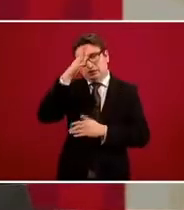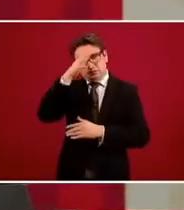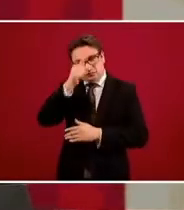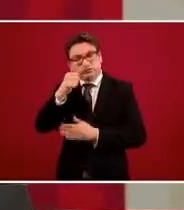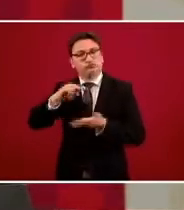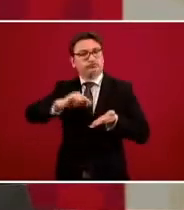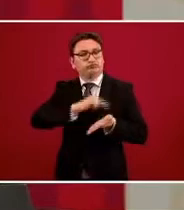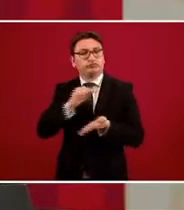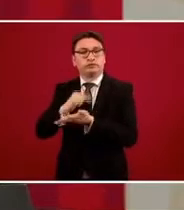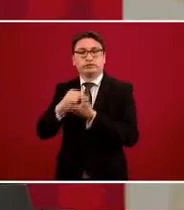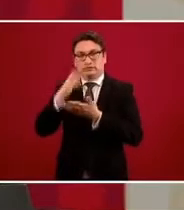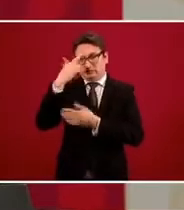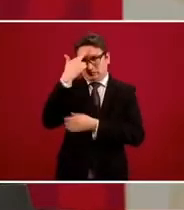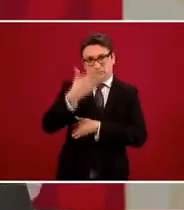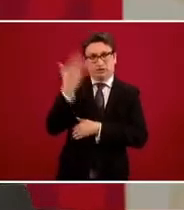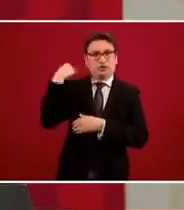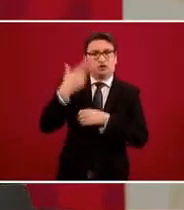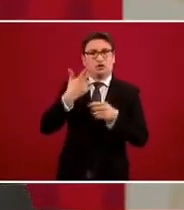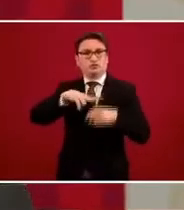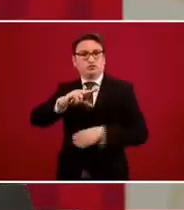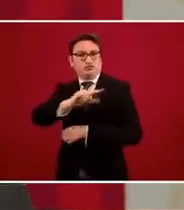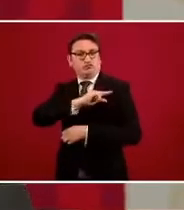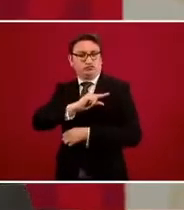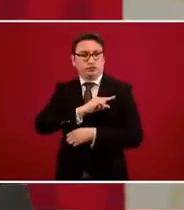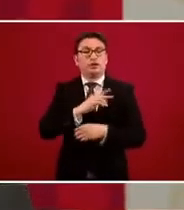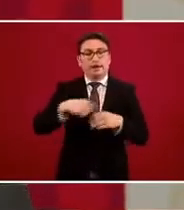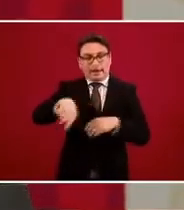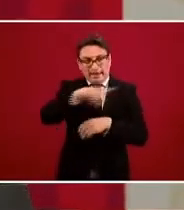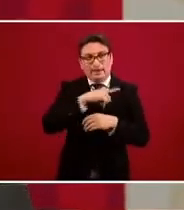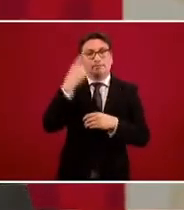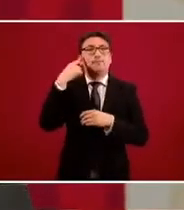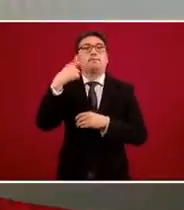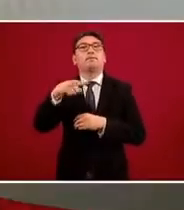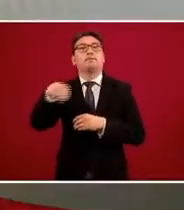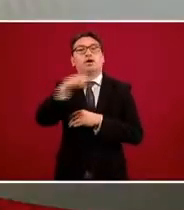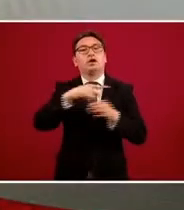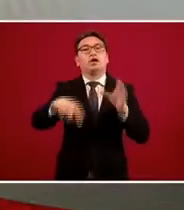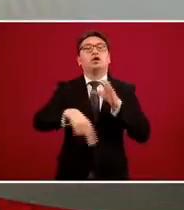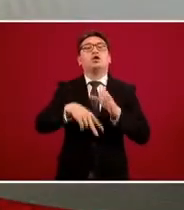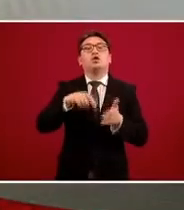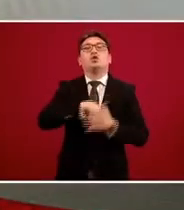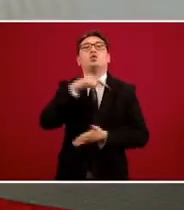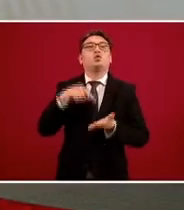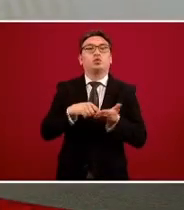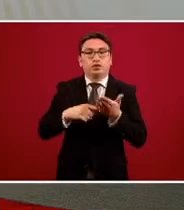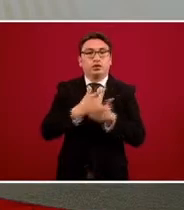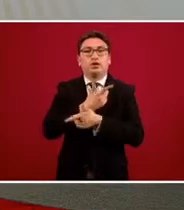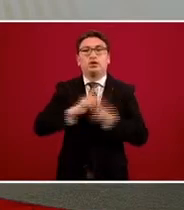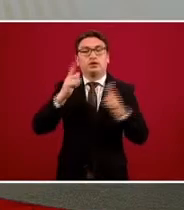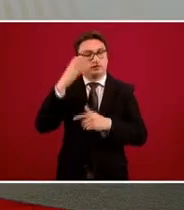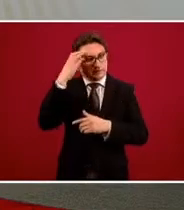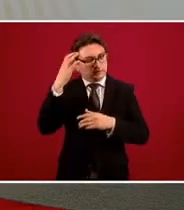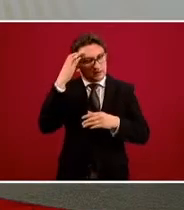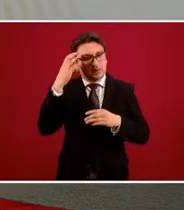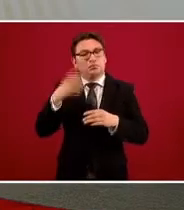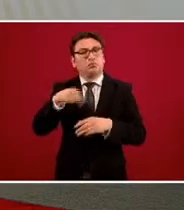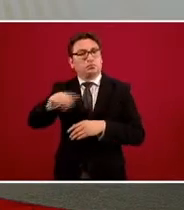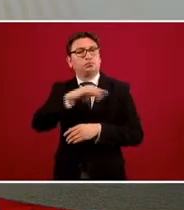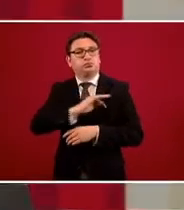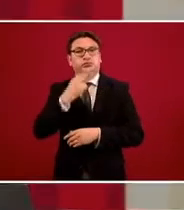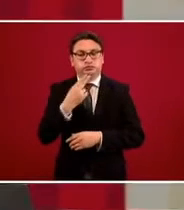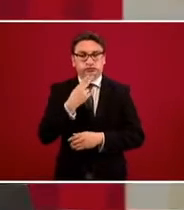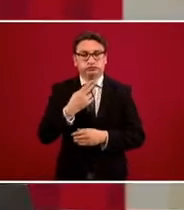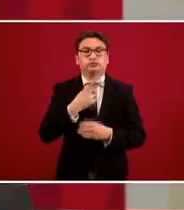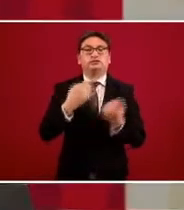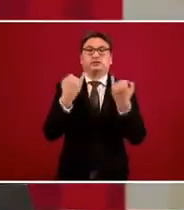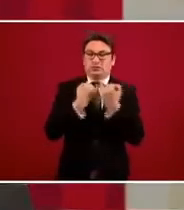an agreement with the private sector to have an additional amount, an